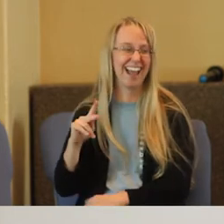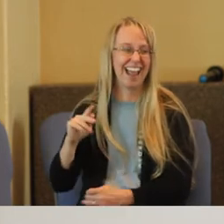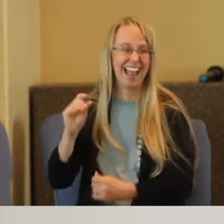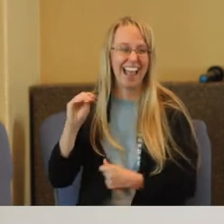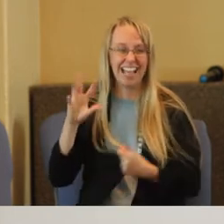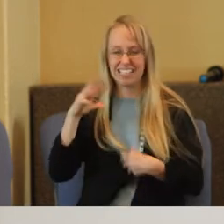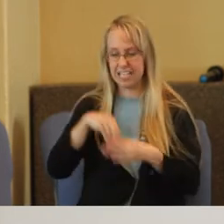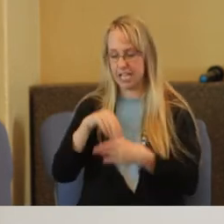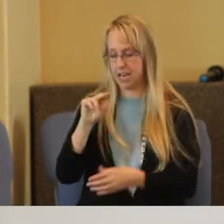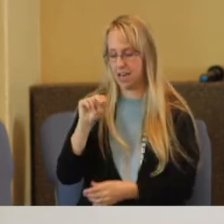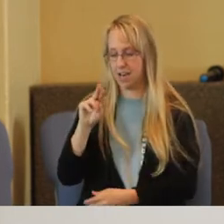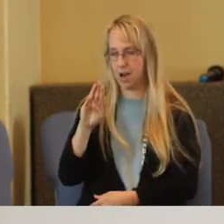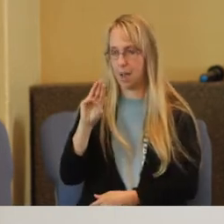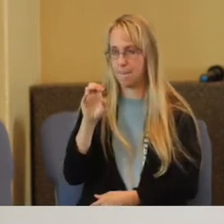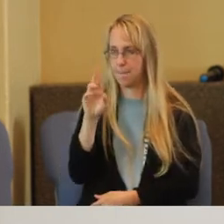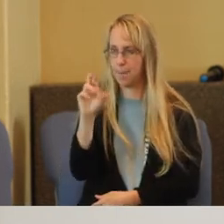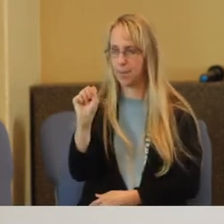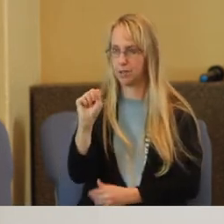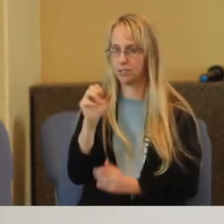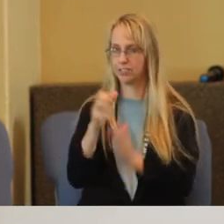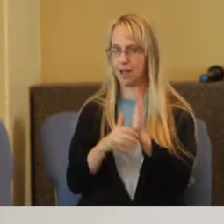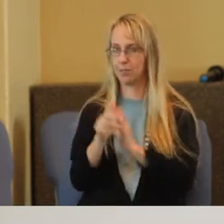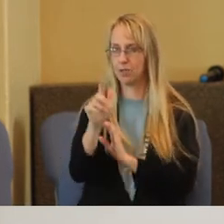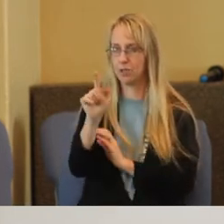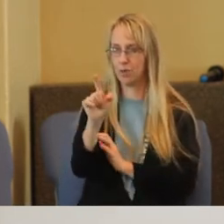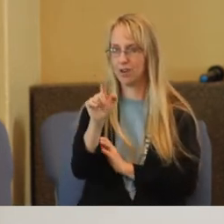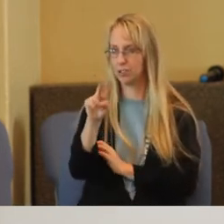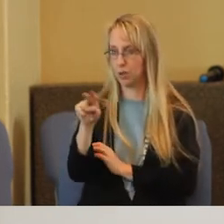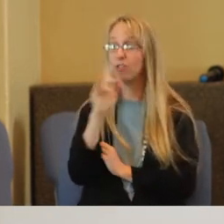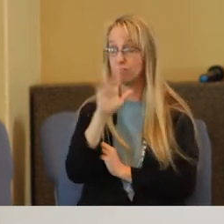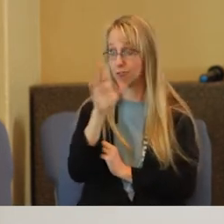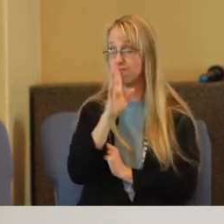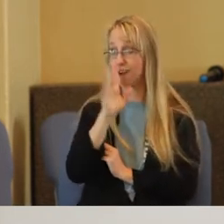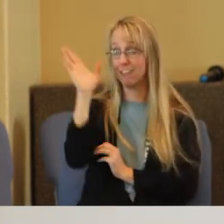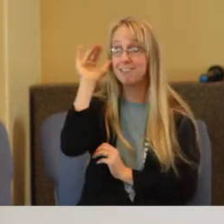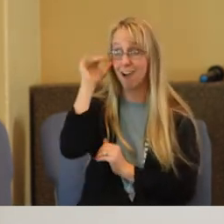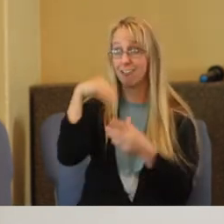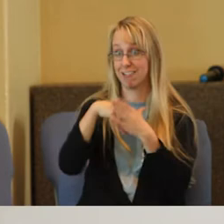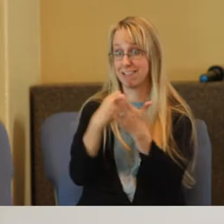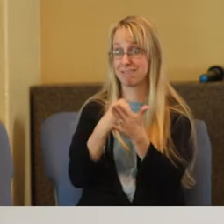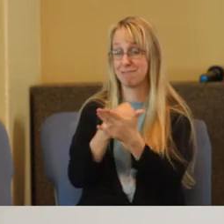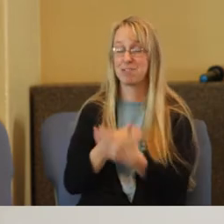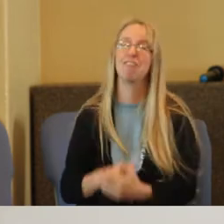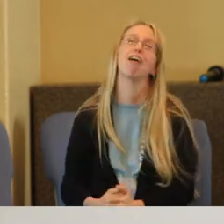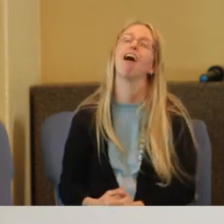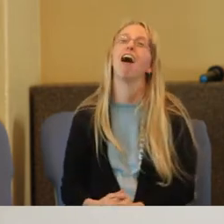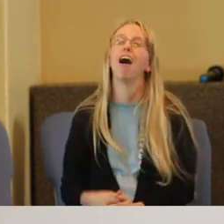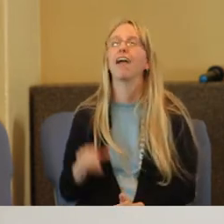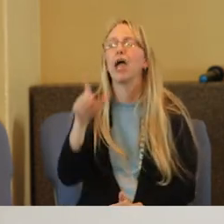21 or 22, I believe, if you want to look that one up, there is a talking donkey in Scripture.